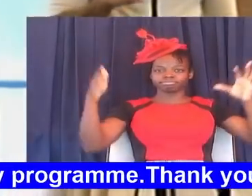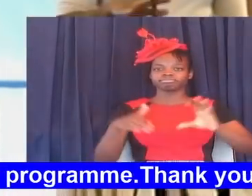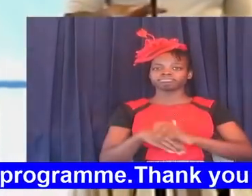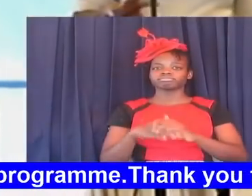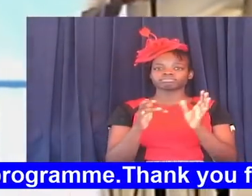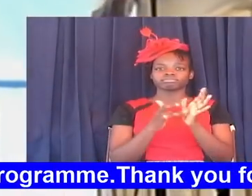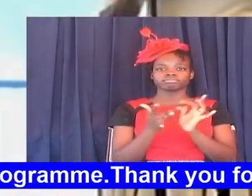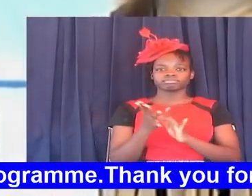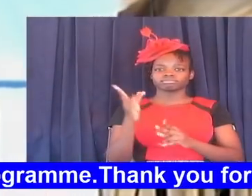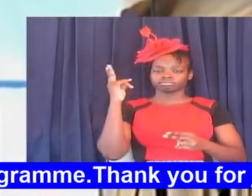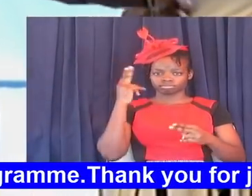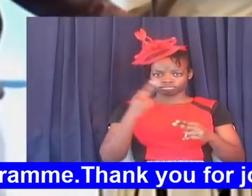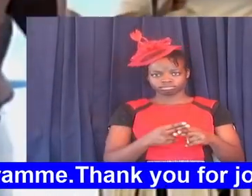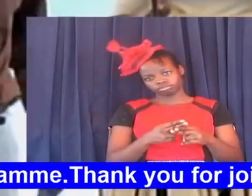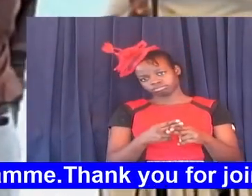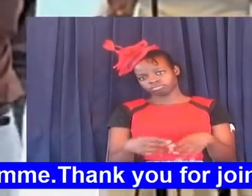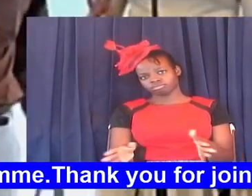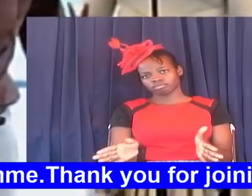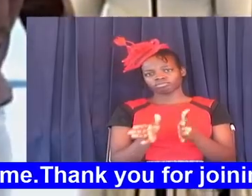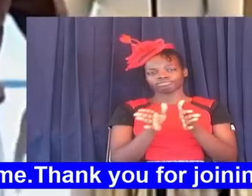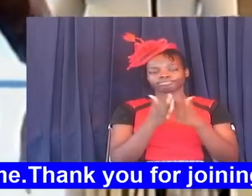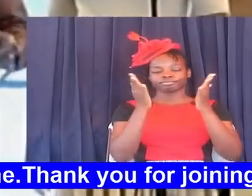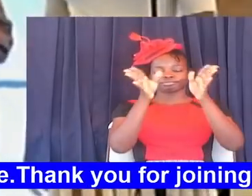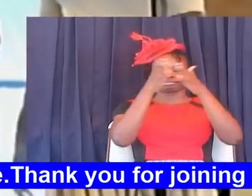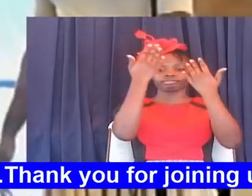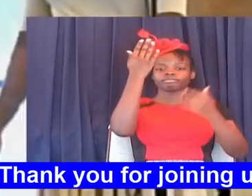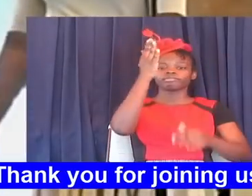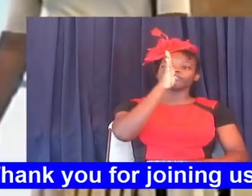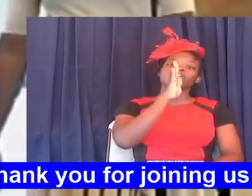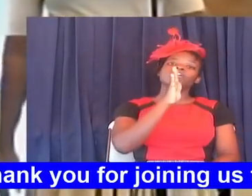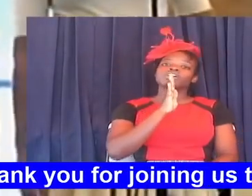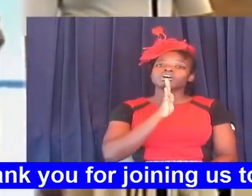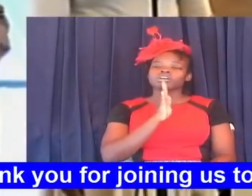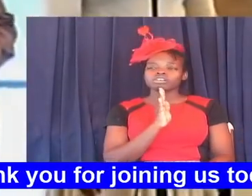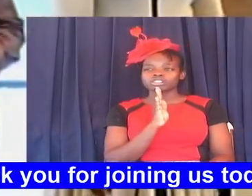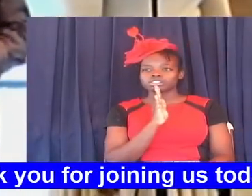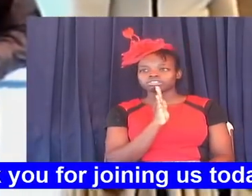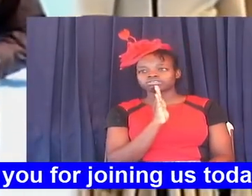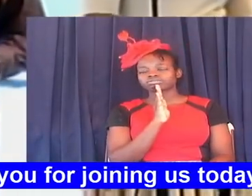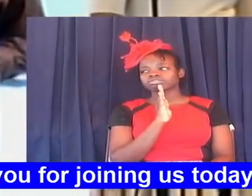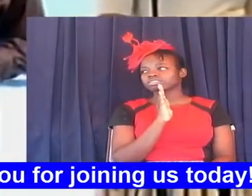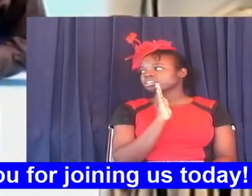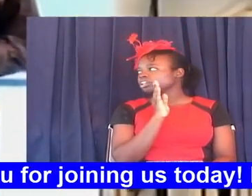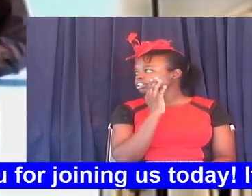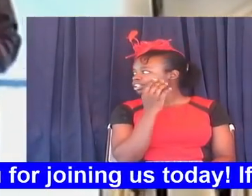Jesus' name. Praise God. Praise God. Praise God.